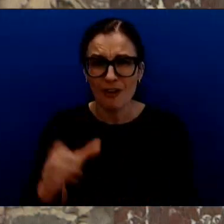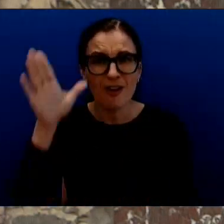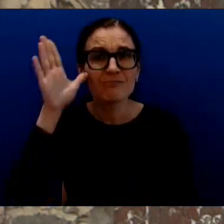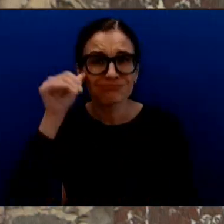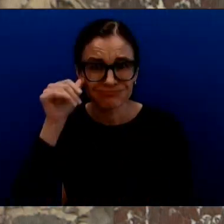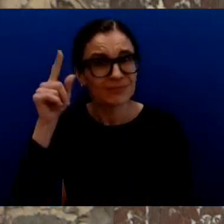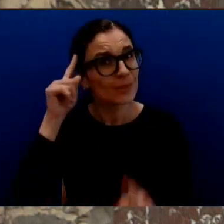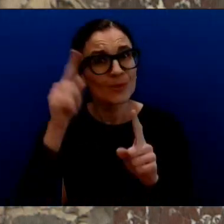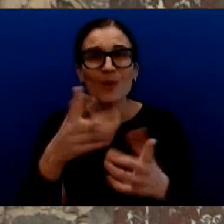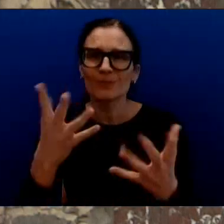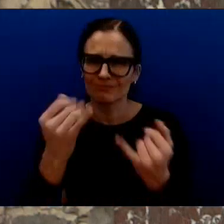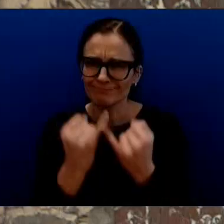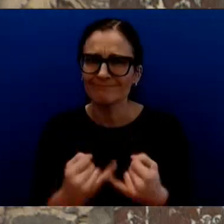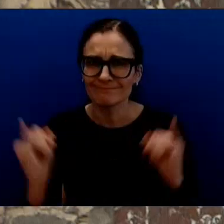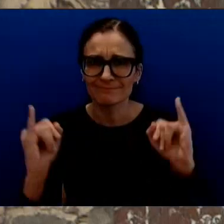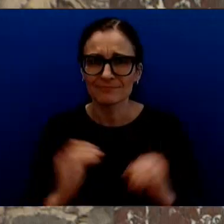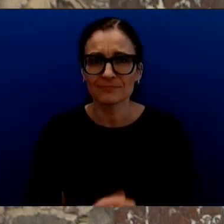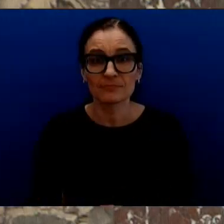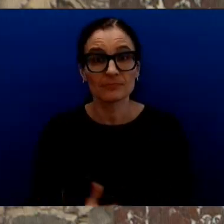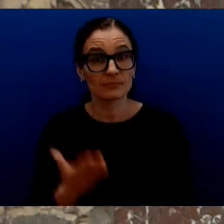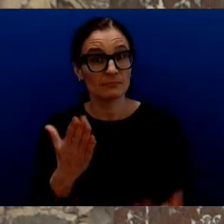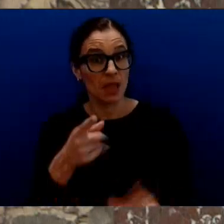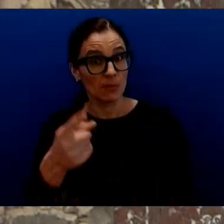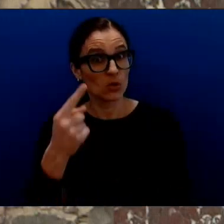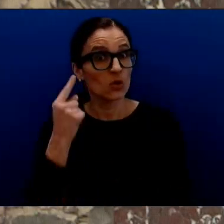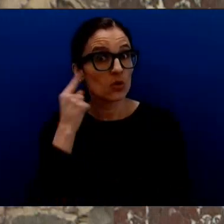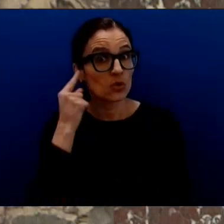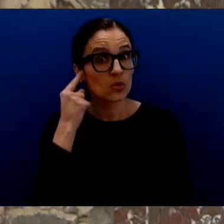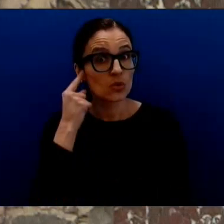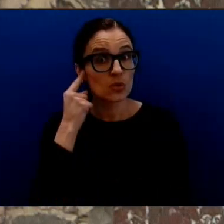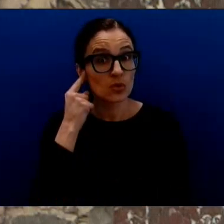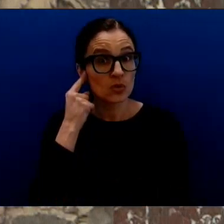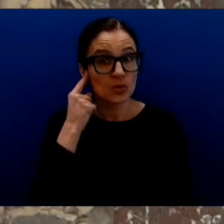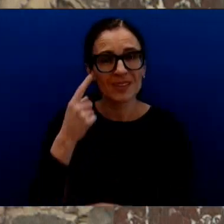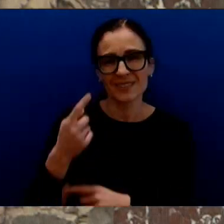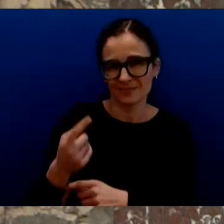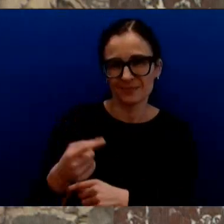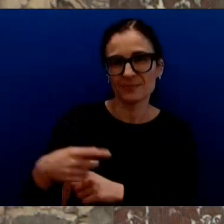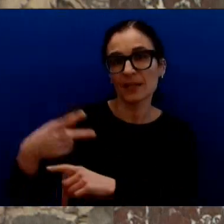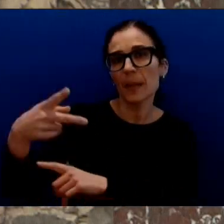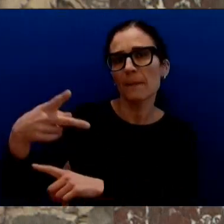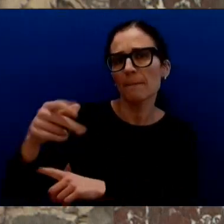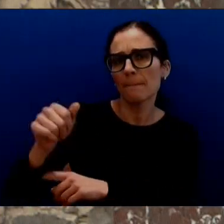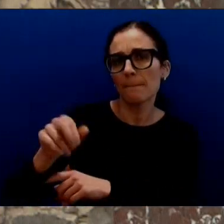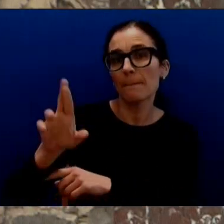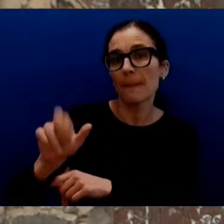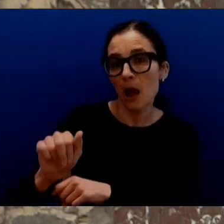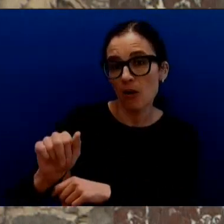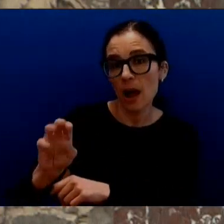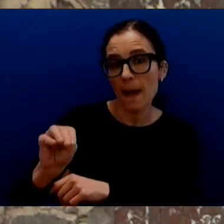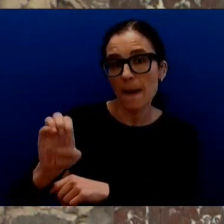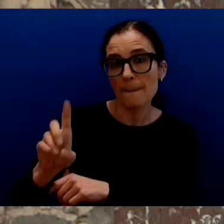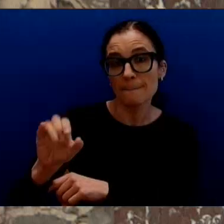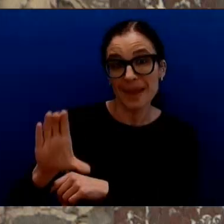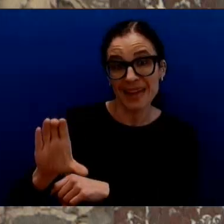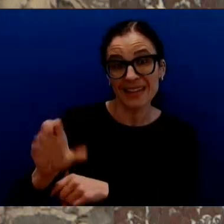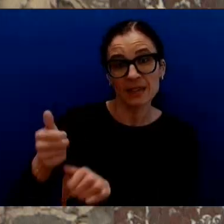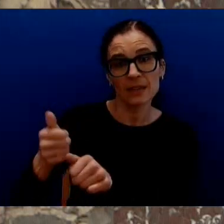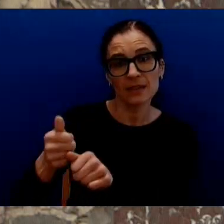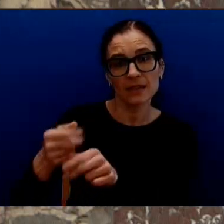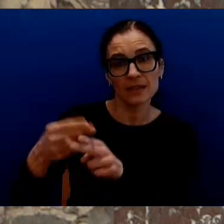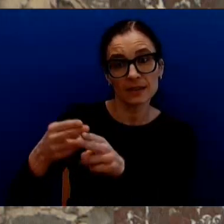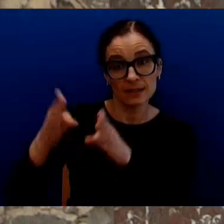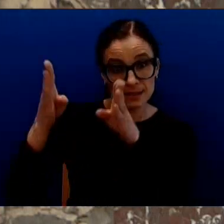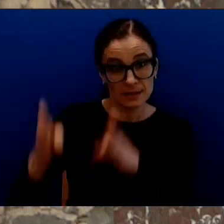Yulia Peskova. She's also known as Tyra. She organized a volunteer ambulance corps called Tyra's Angels,